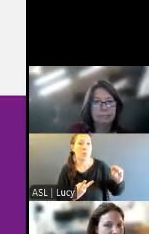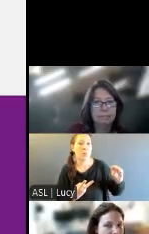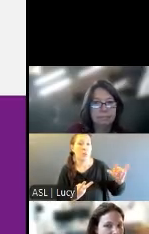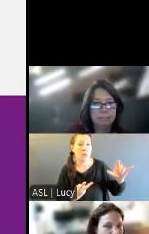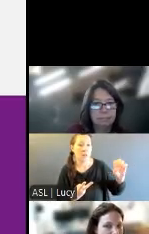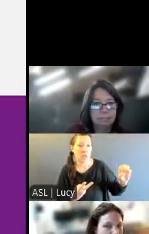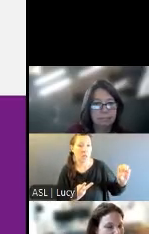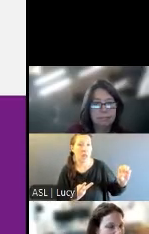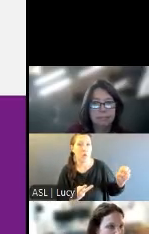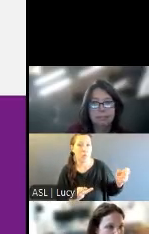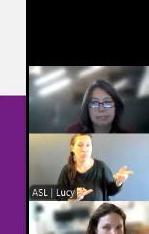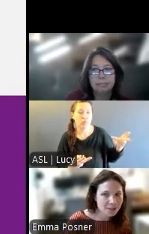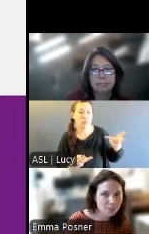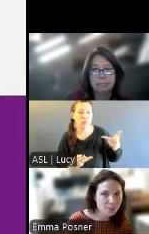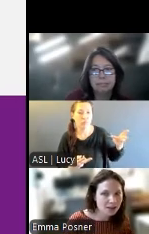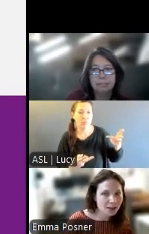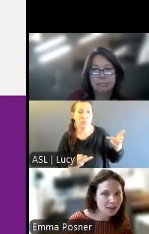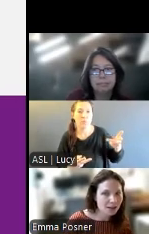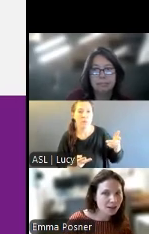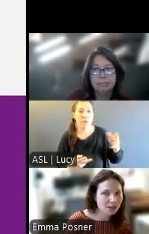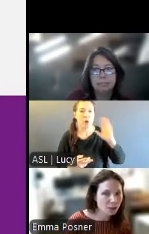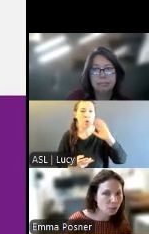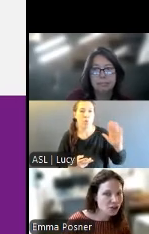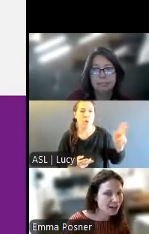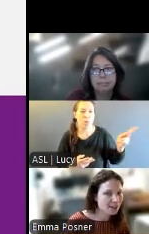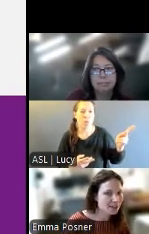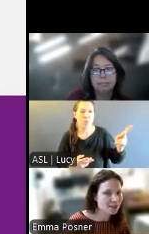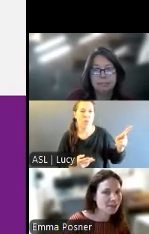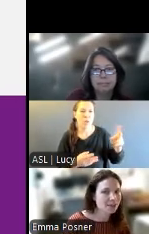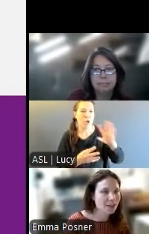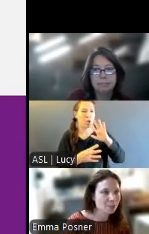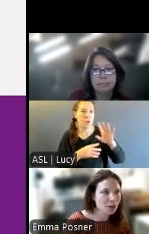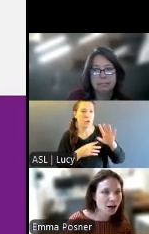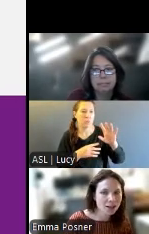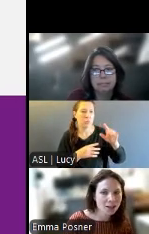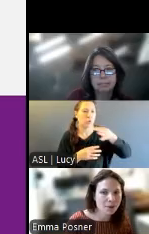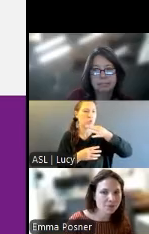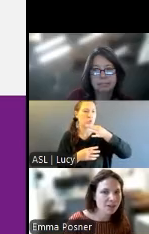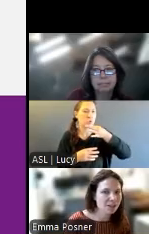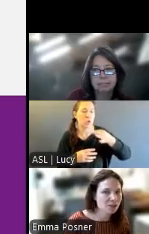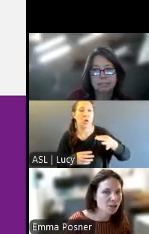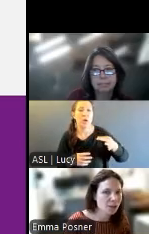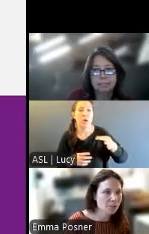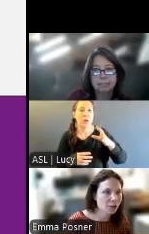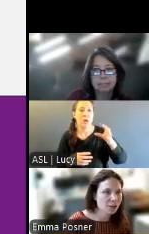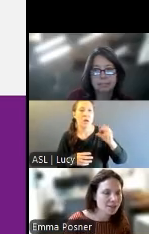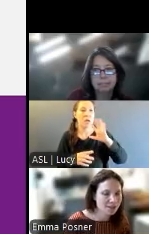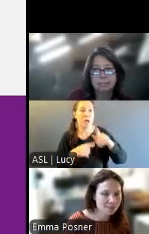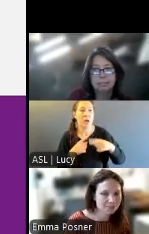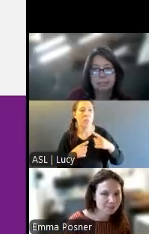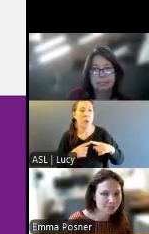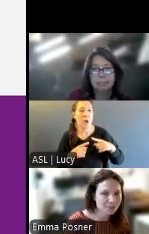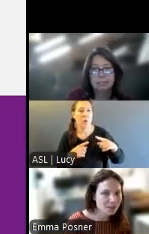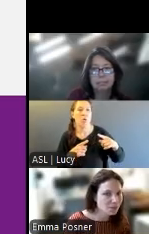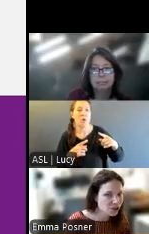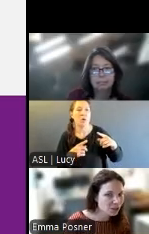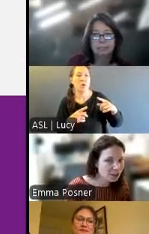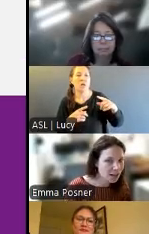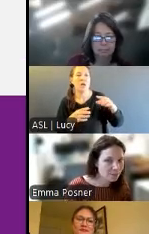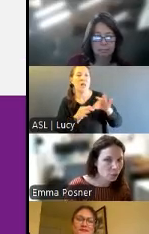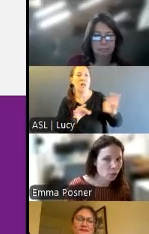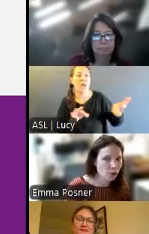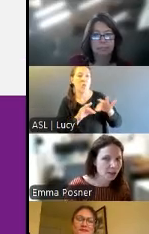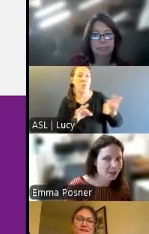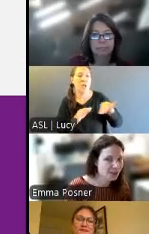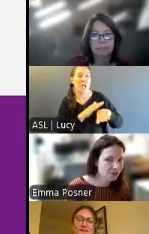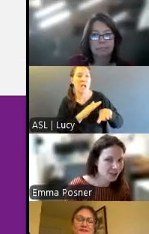be presenting a mixed methods spotlight on language access on Cape Cod among residents who are immigrants. Michelle and